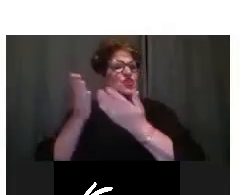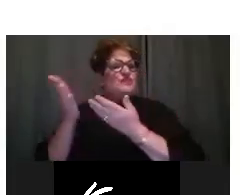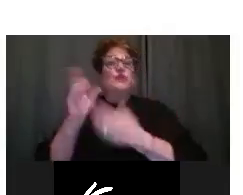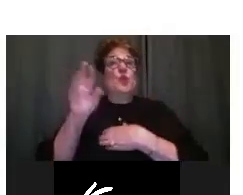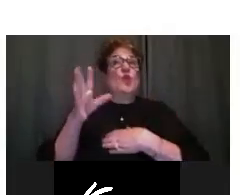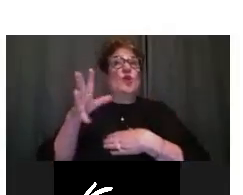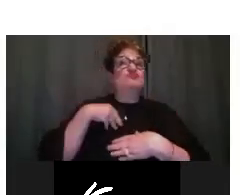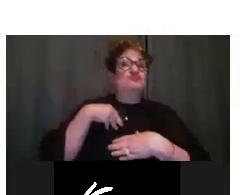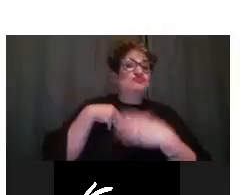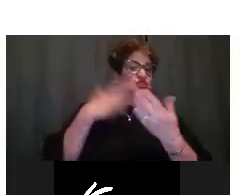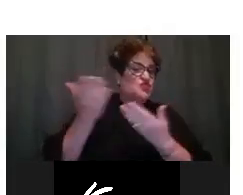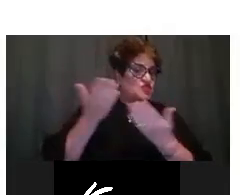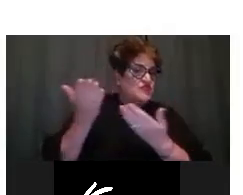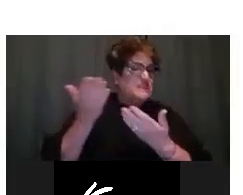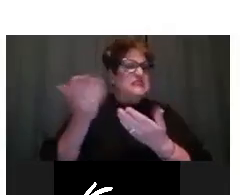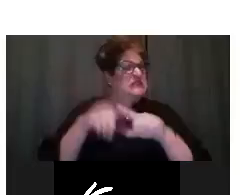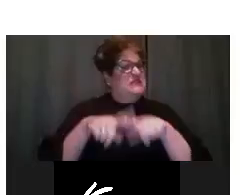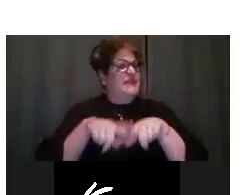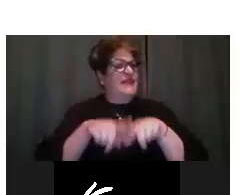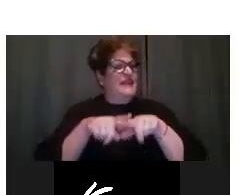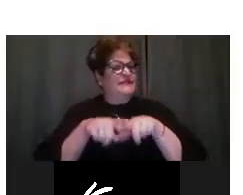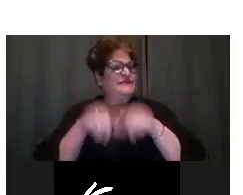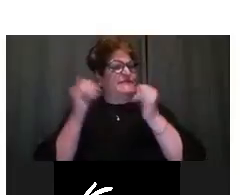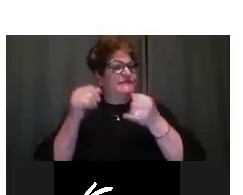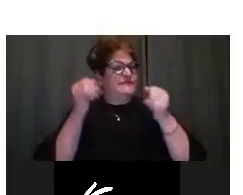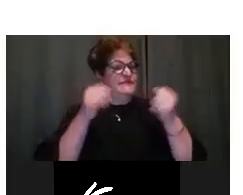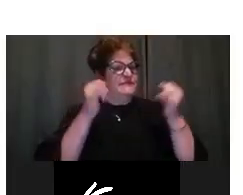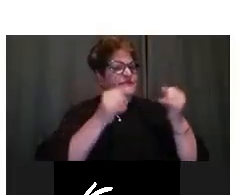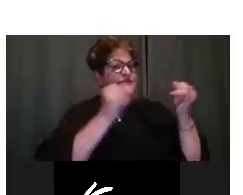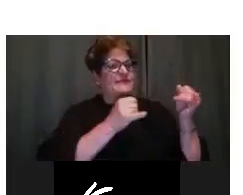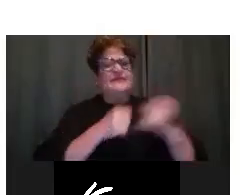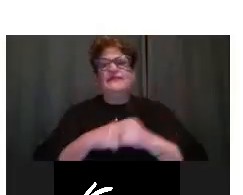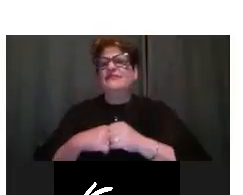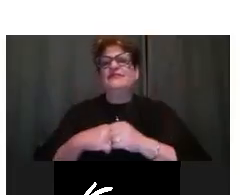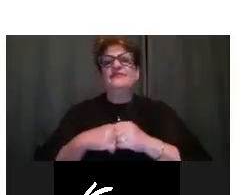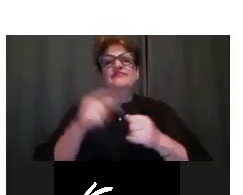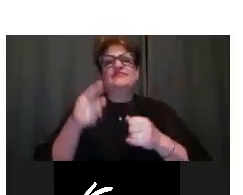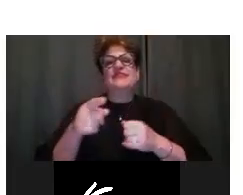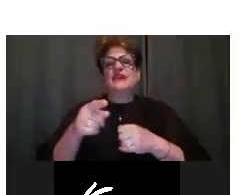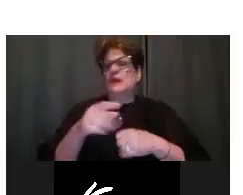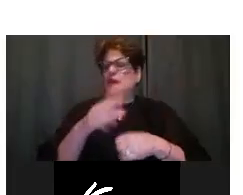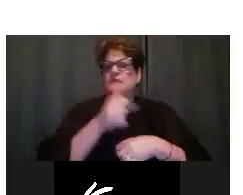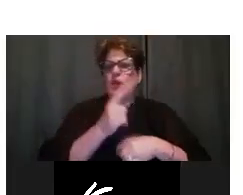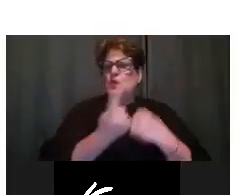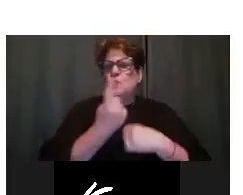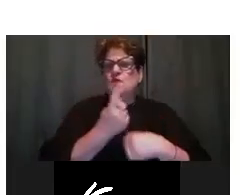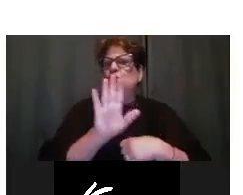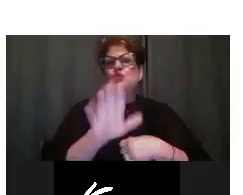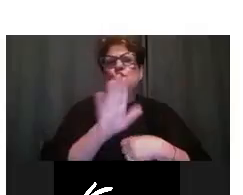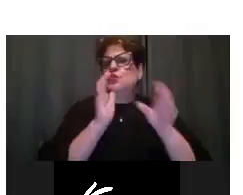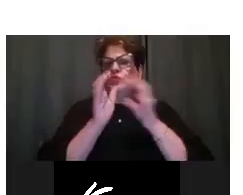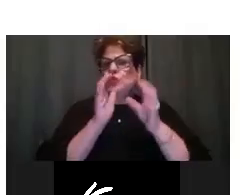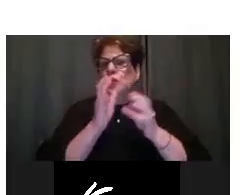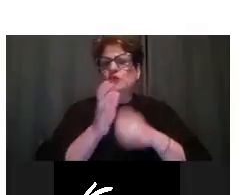It is important to note that it's not also always about your verbal communication style